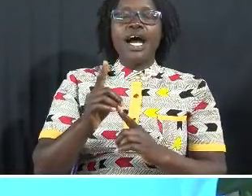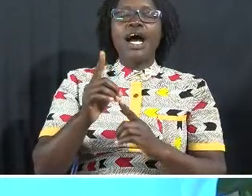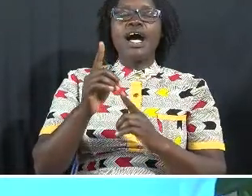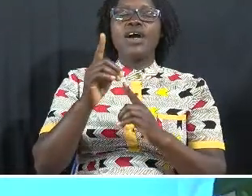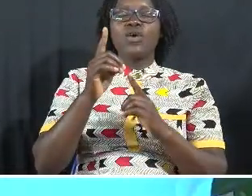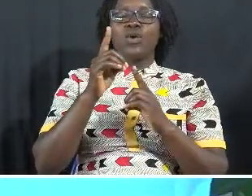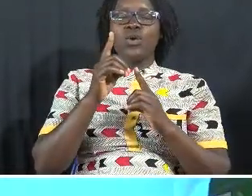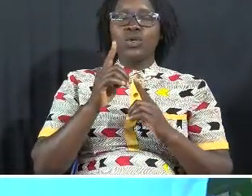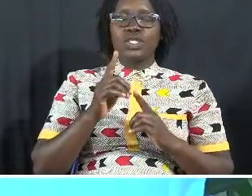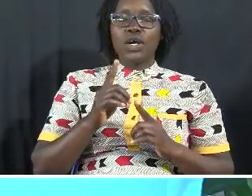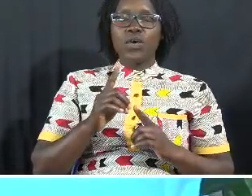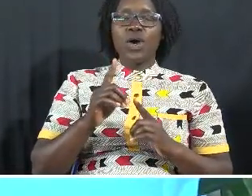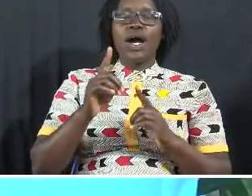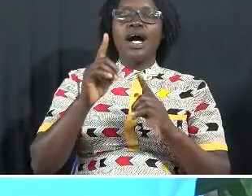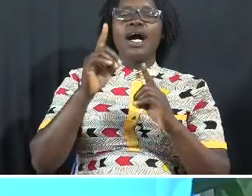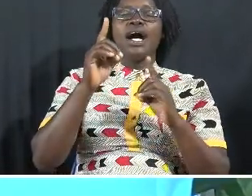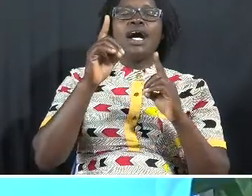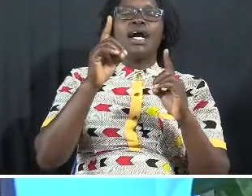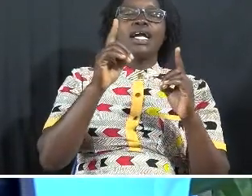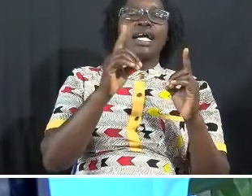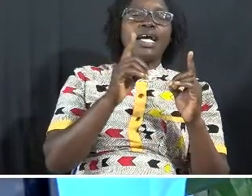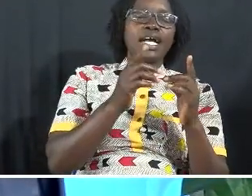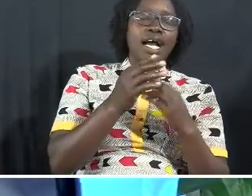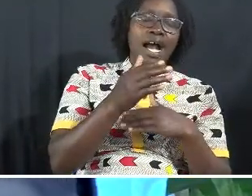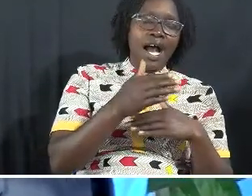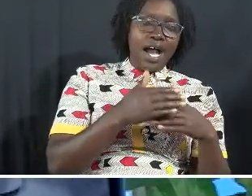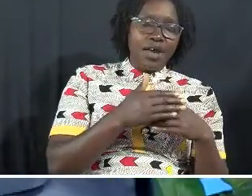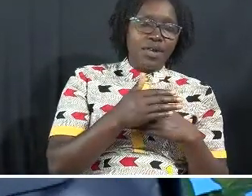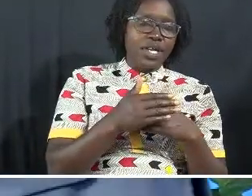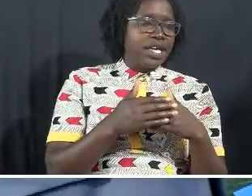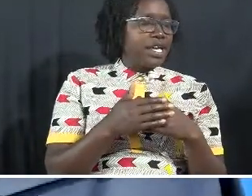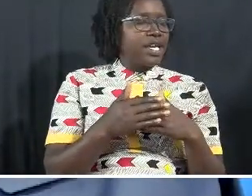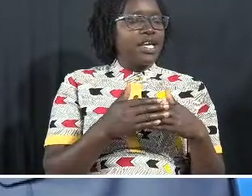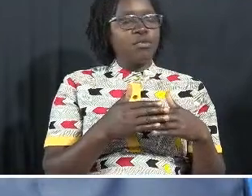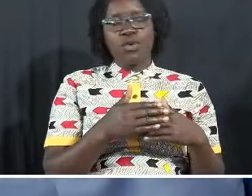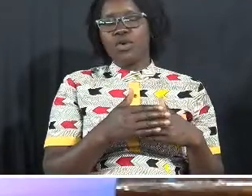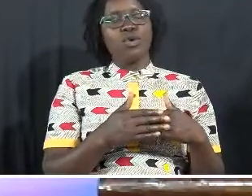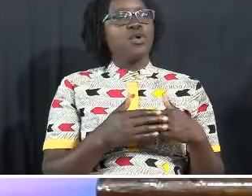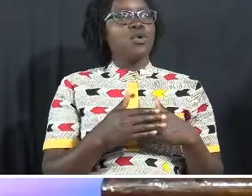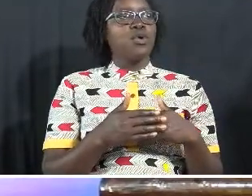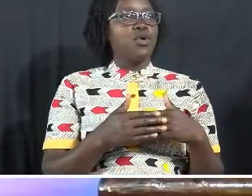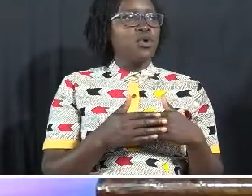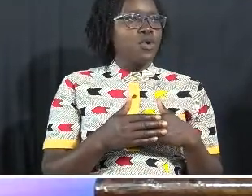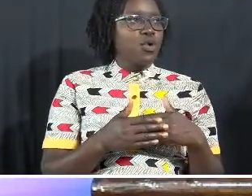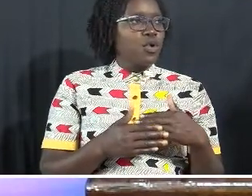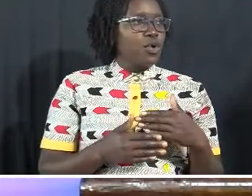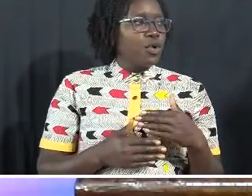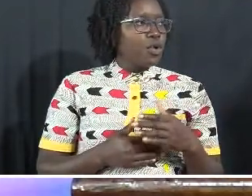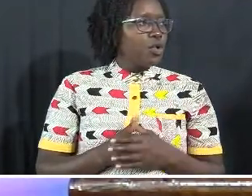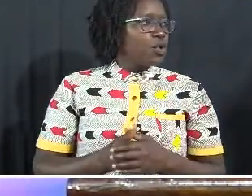anakuja, kuja kwake karibu.